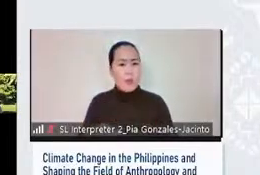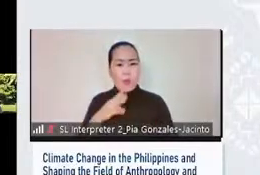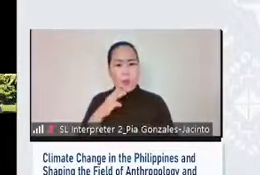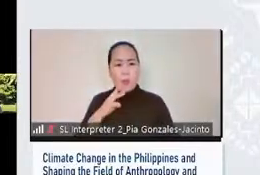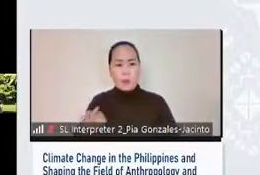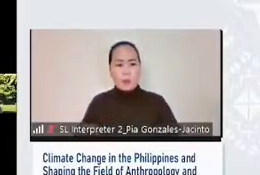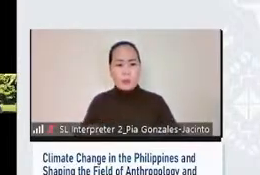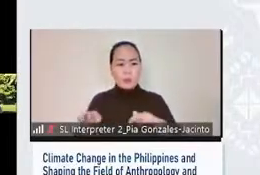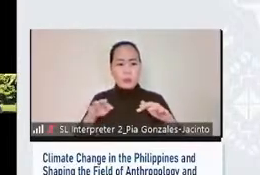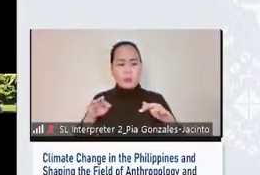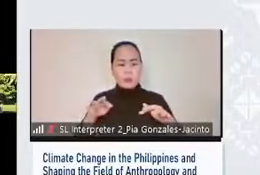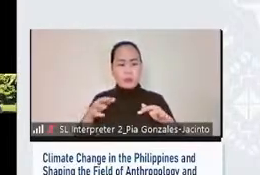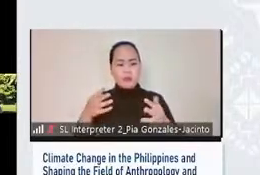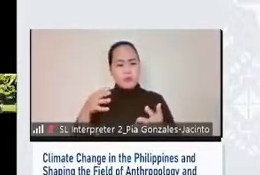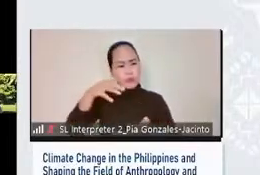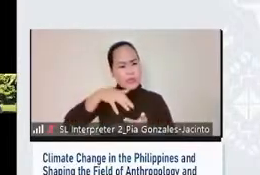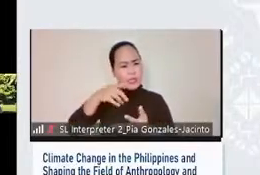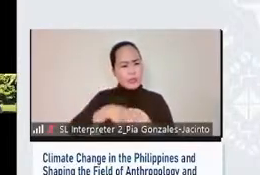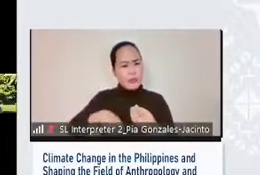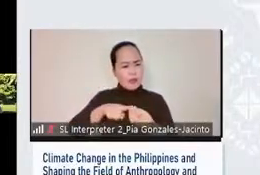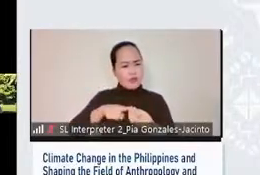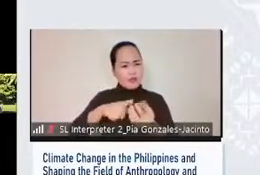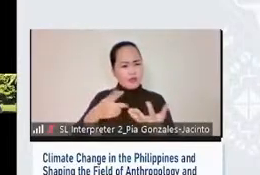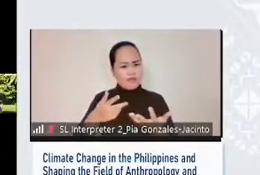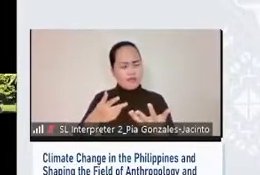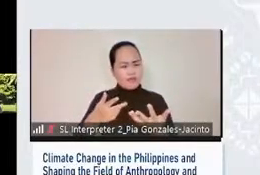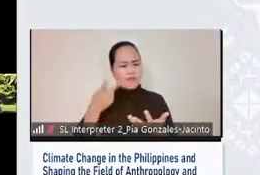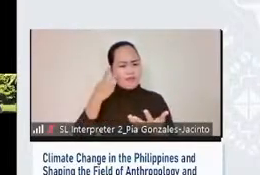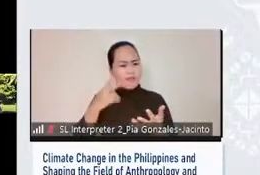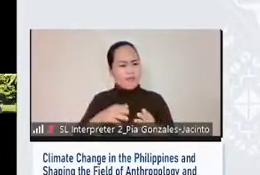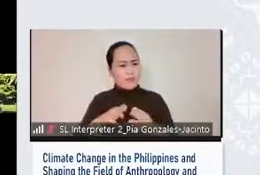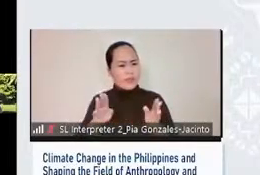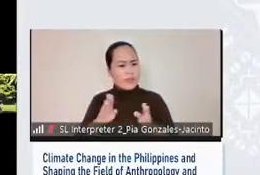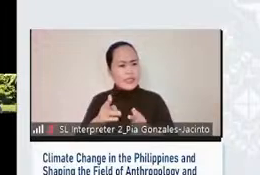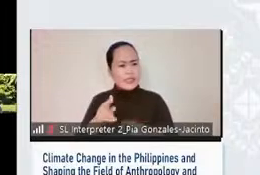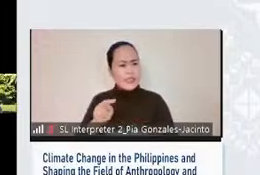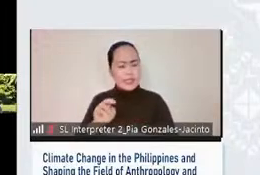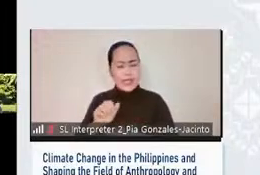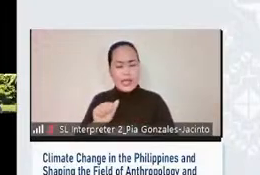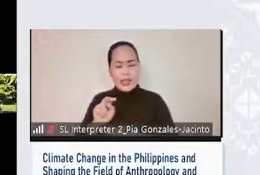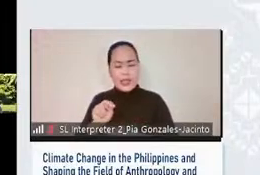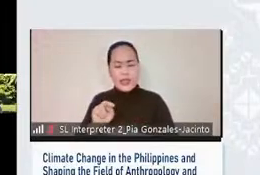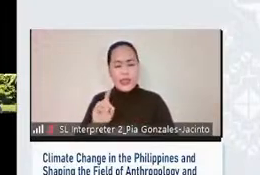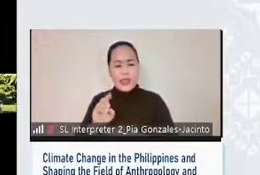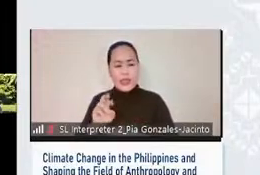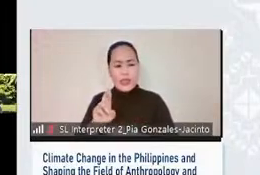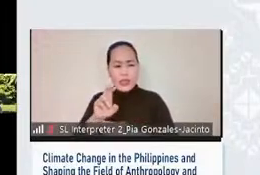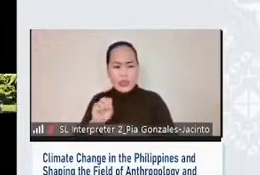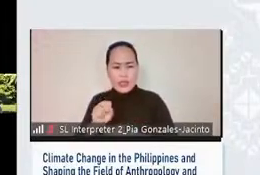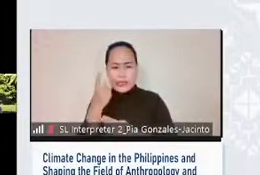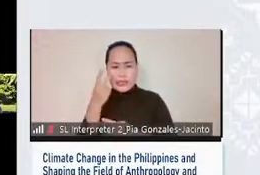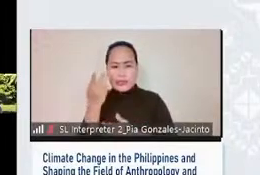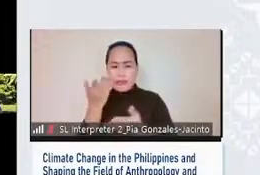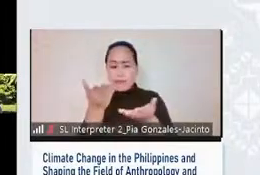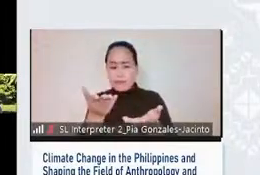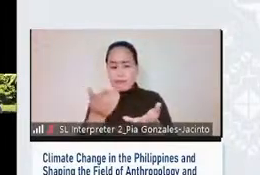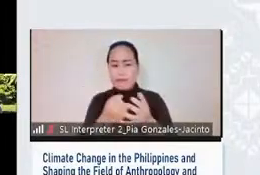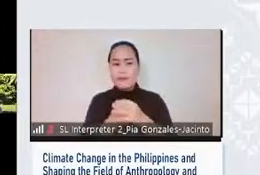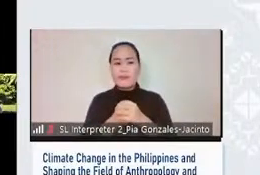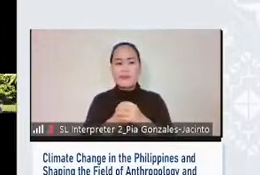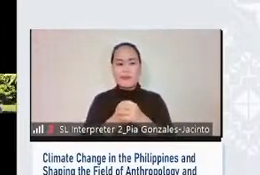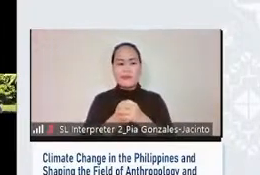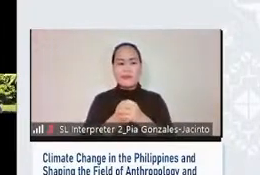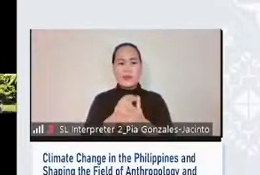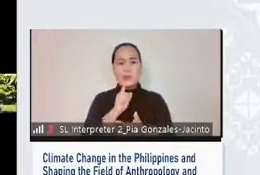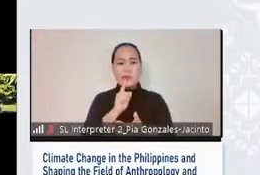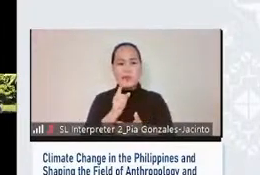the floodplain reveals a history of abandoned meander channels, which you can see here, which go pretty much right through the old